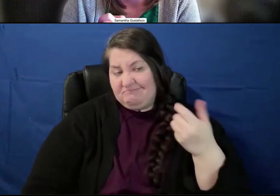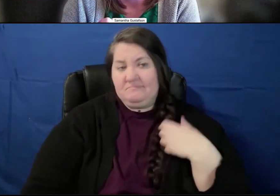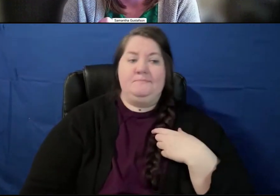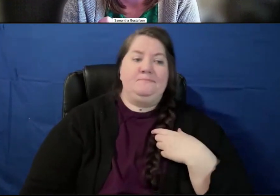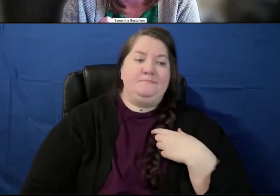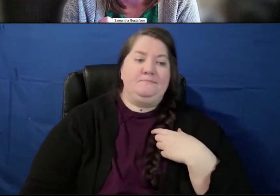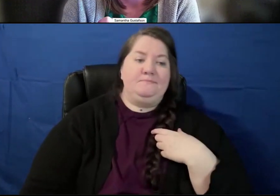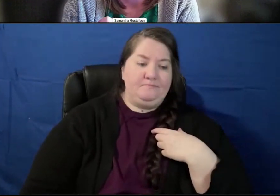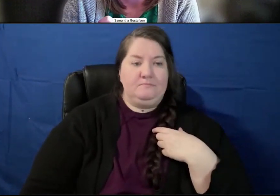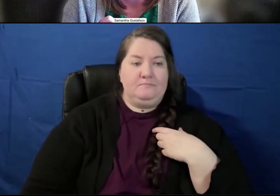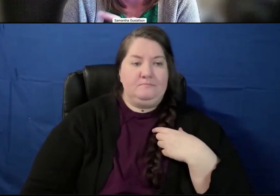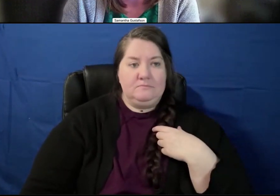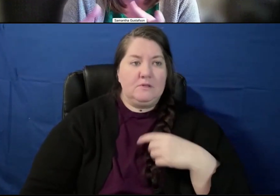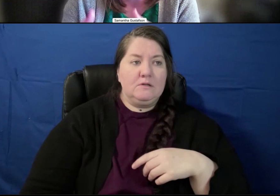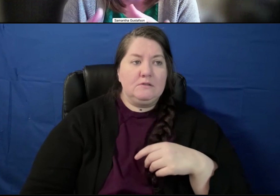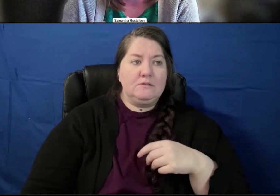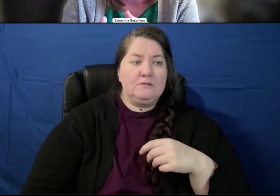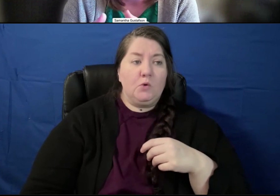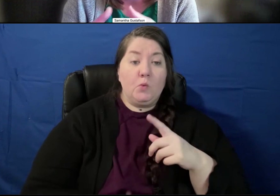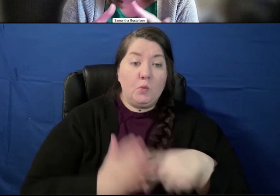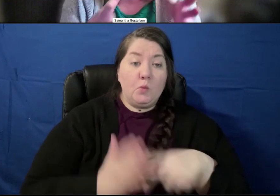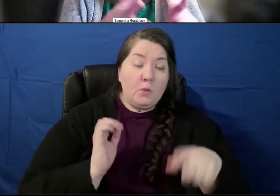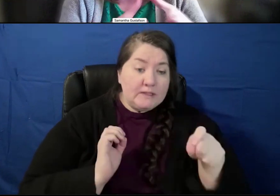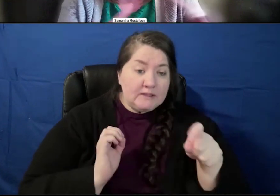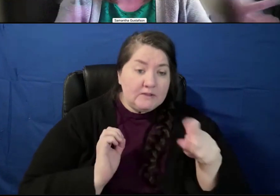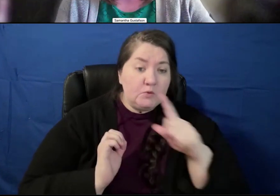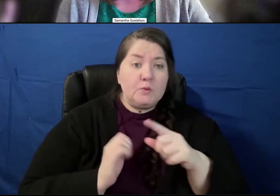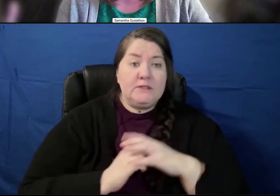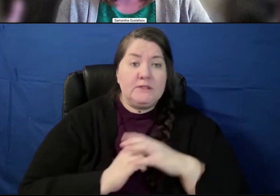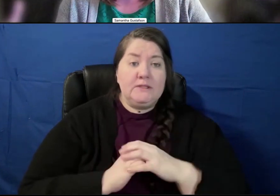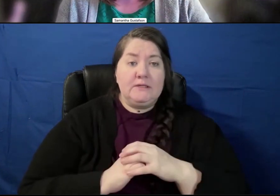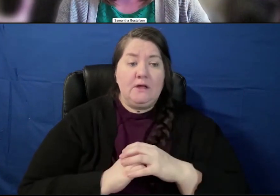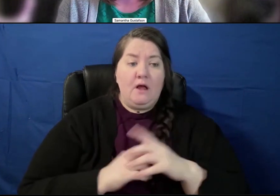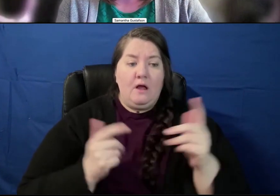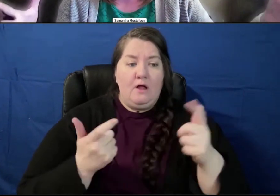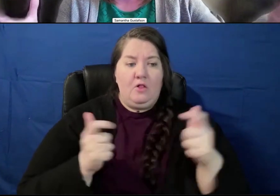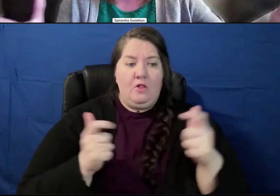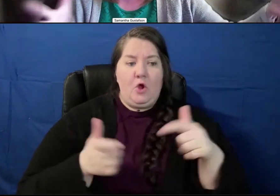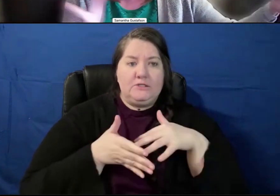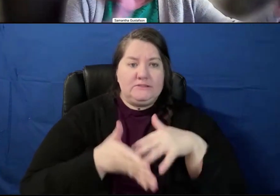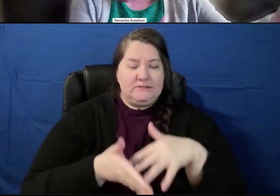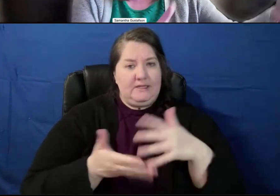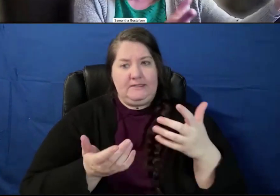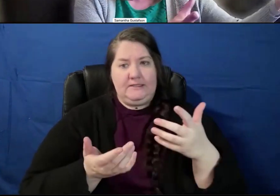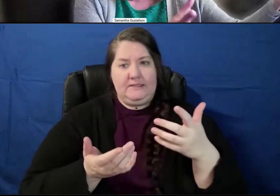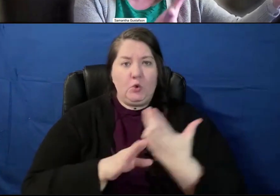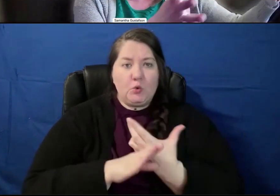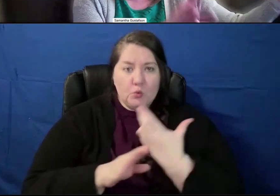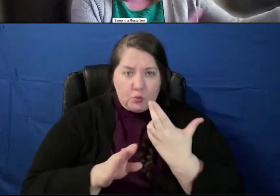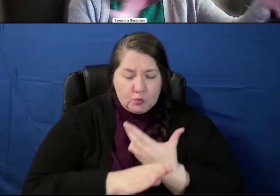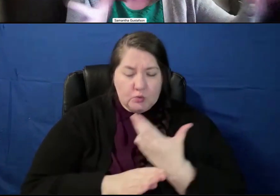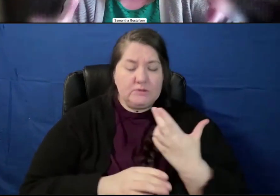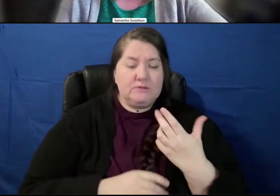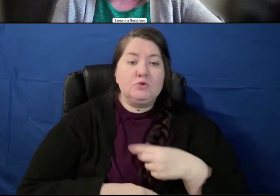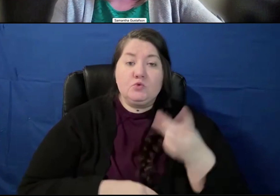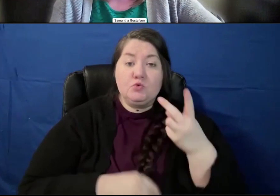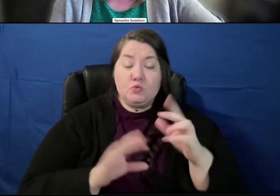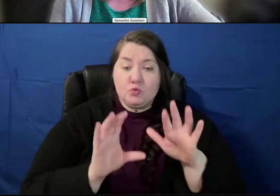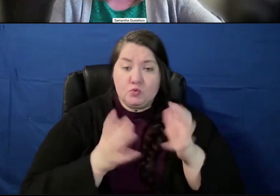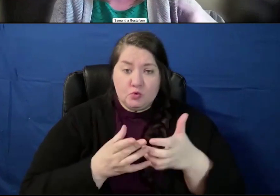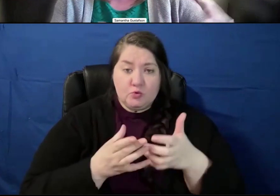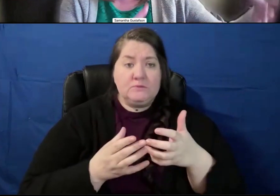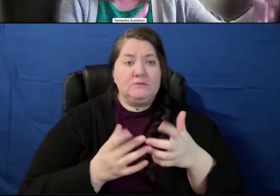and so I think what we really need is a very large study that uses two groups